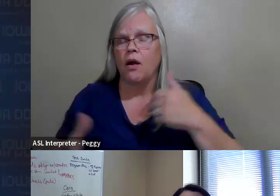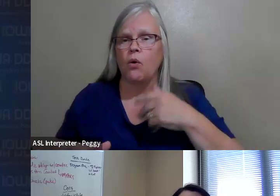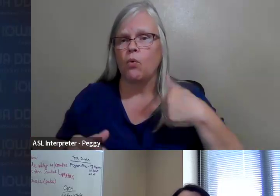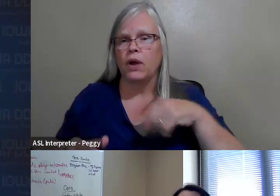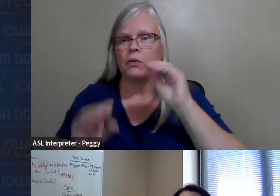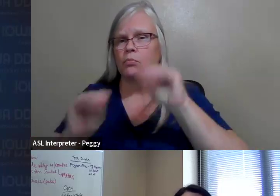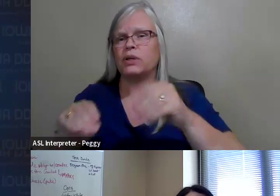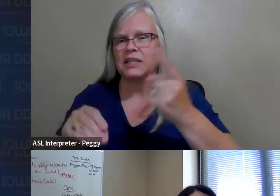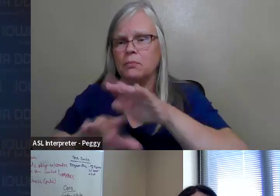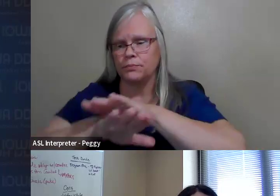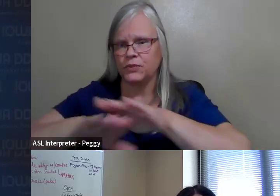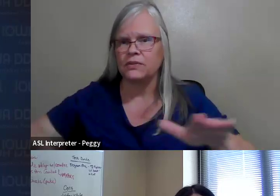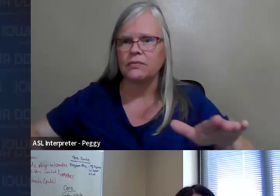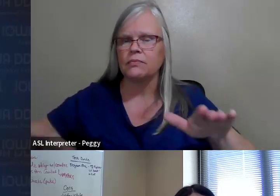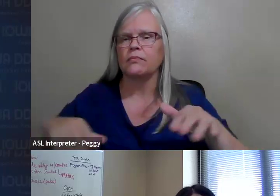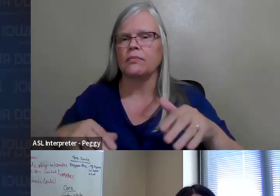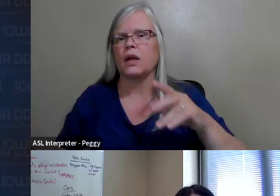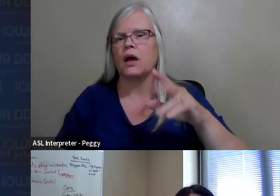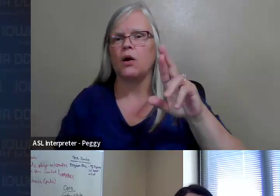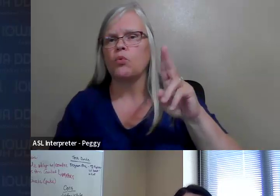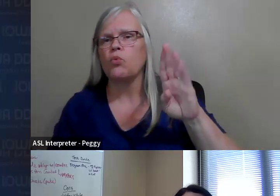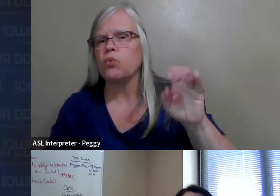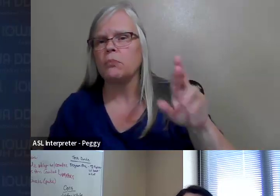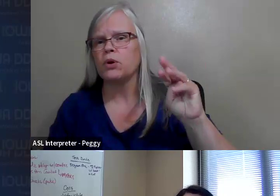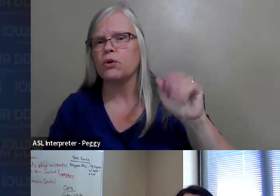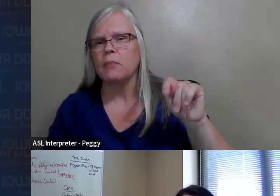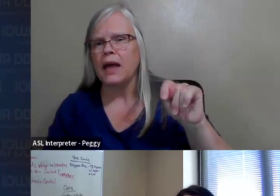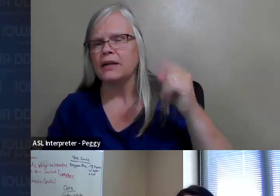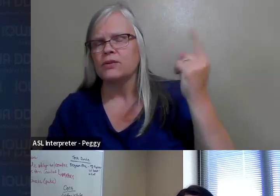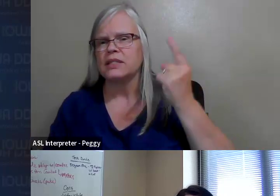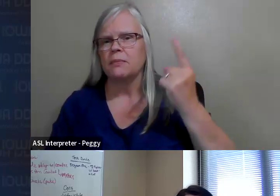remedies, like, a rubber mat or things like that. So,